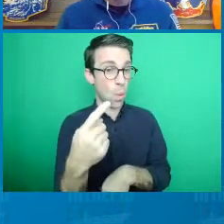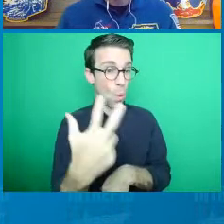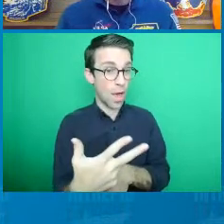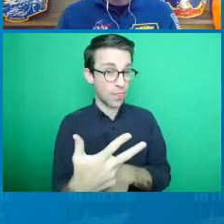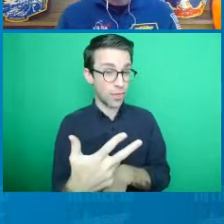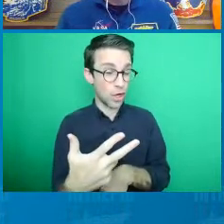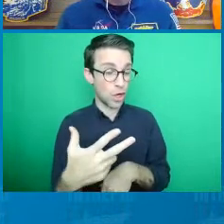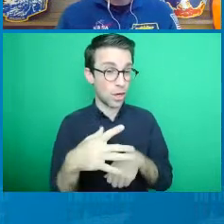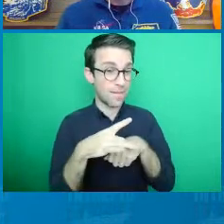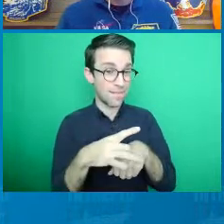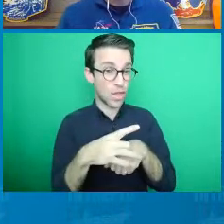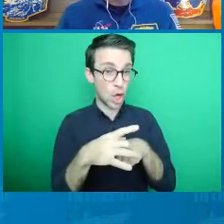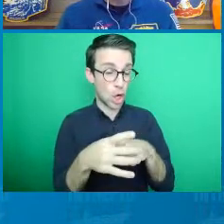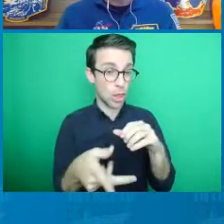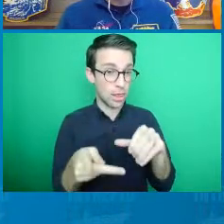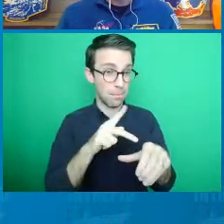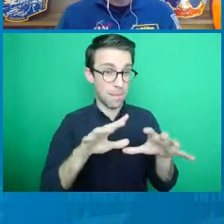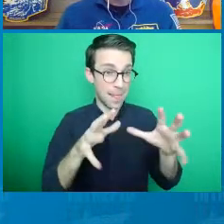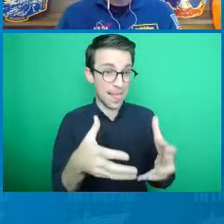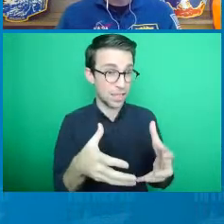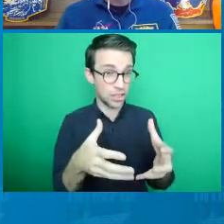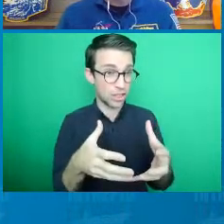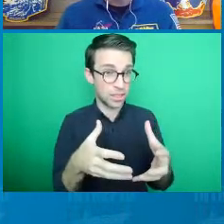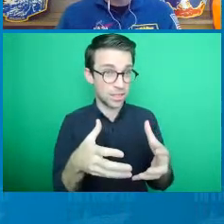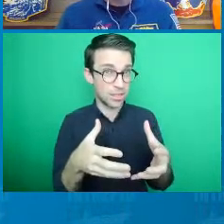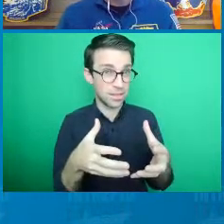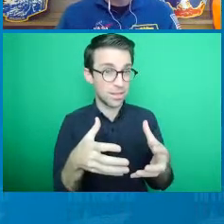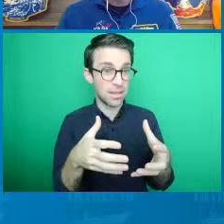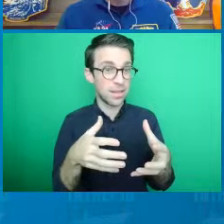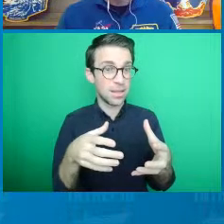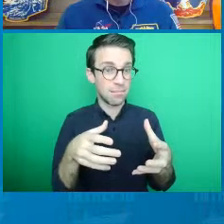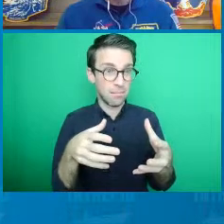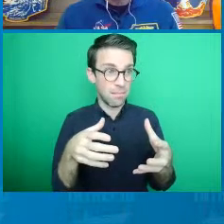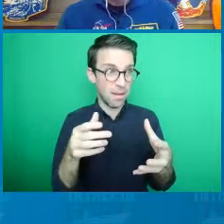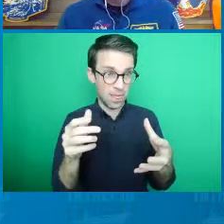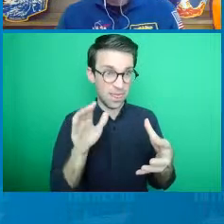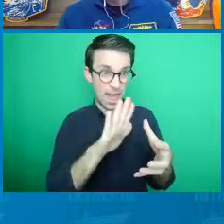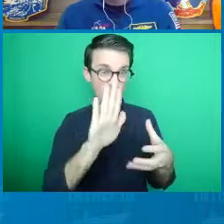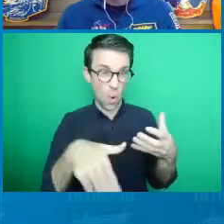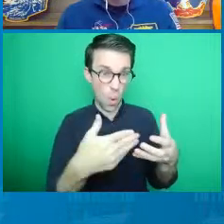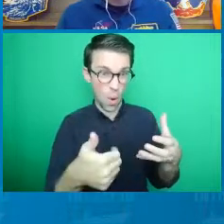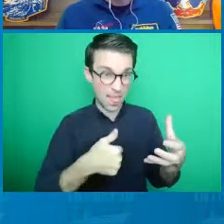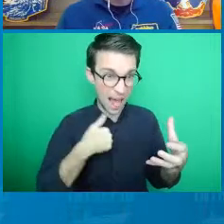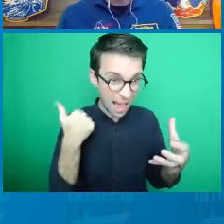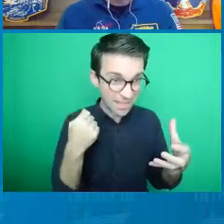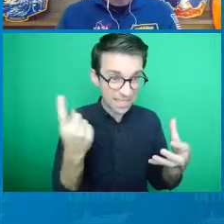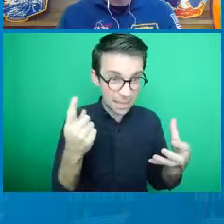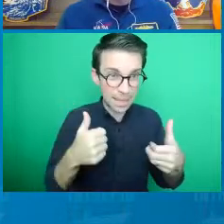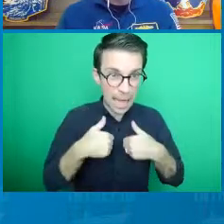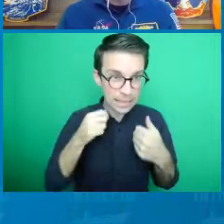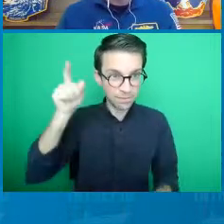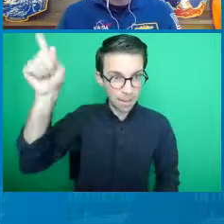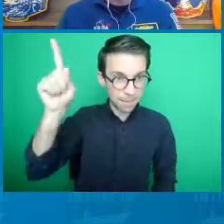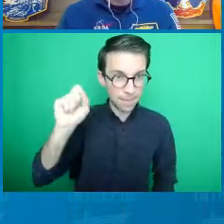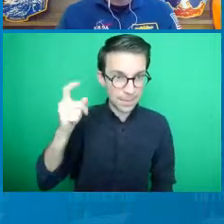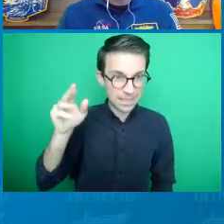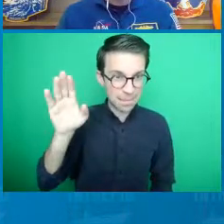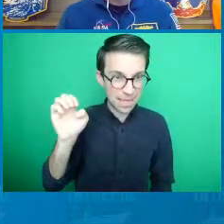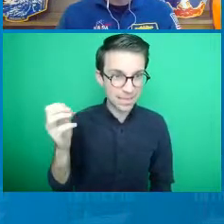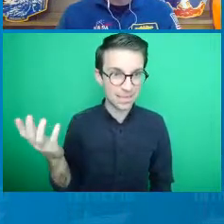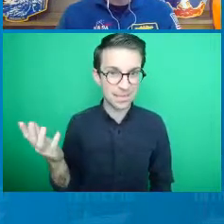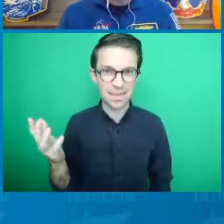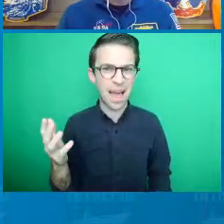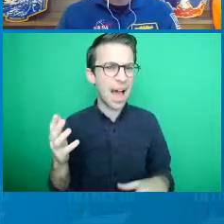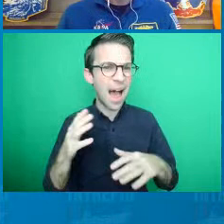population does not know the Earth without people living in space. That's something I don't think as a civilization we've